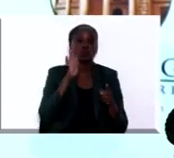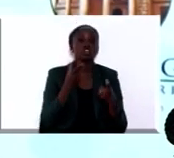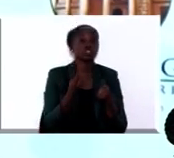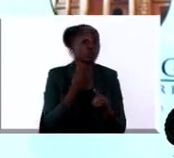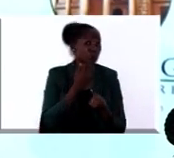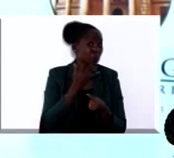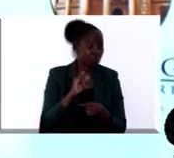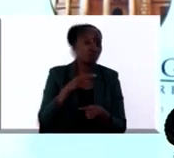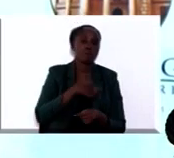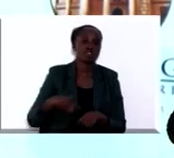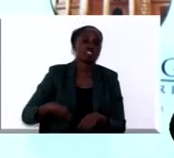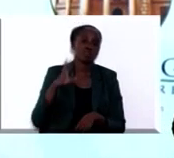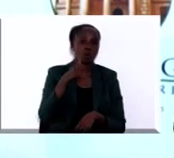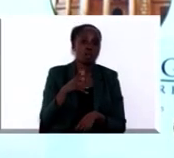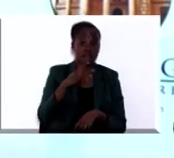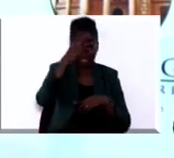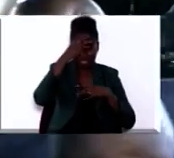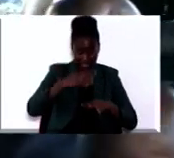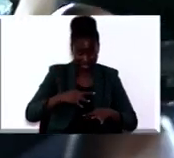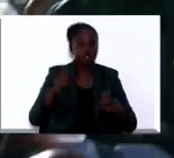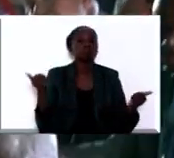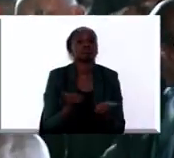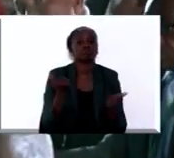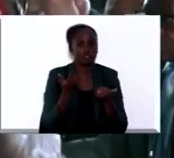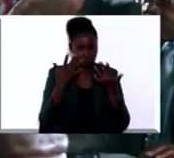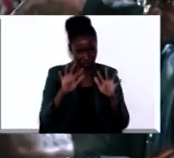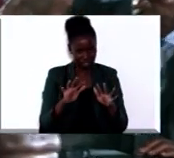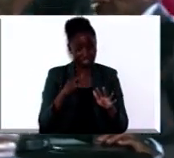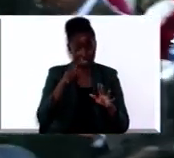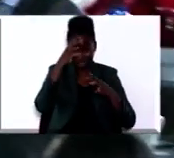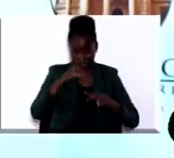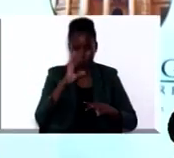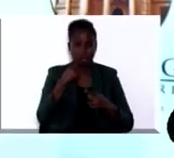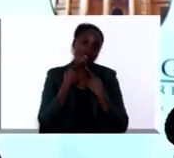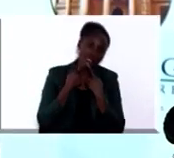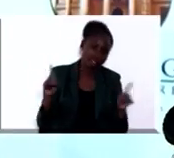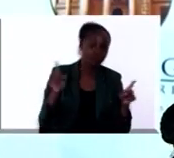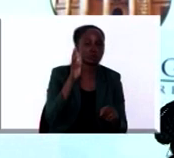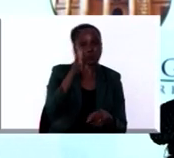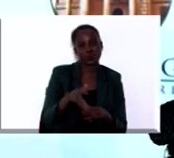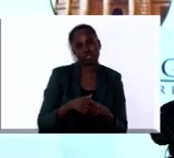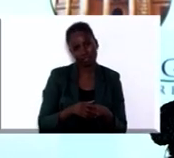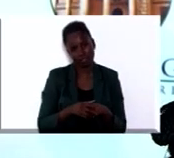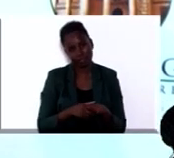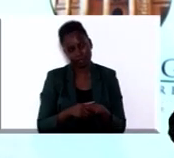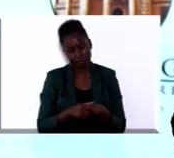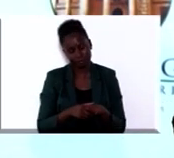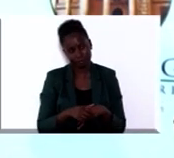president. That decision has been made, and that decision will be announced imminently.